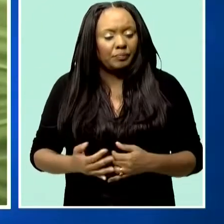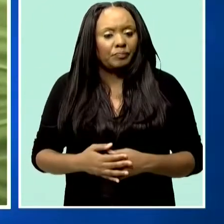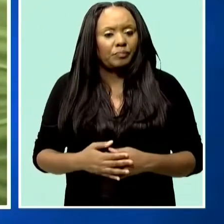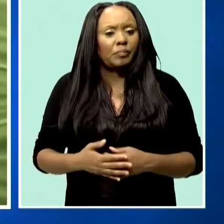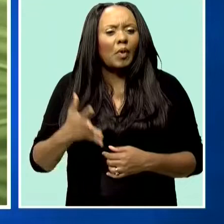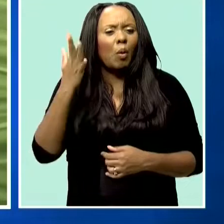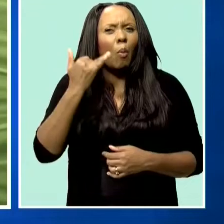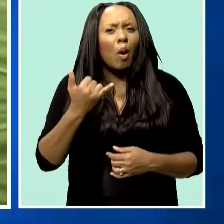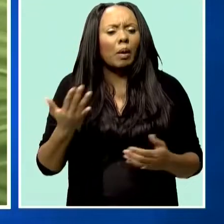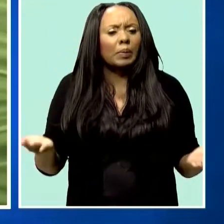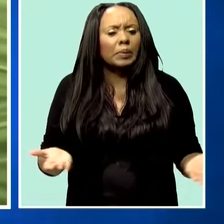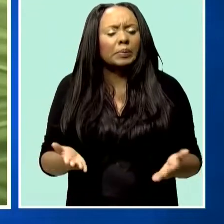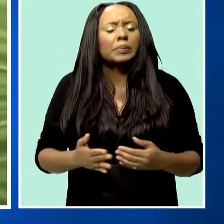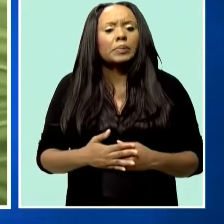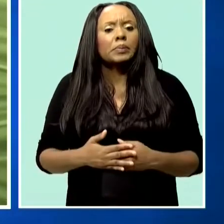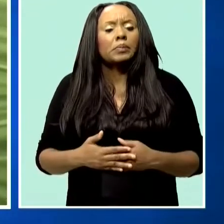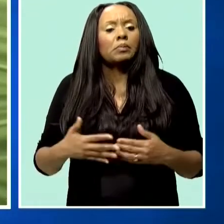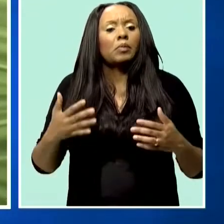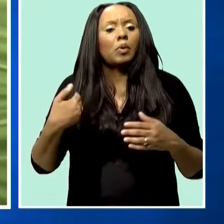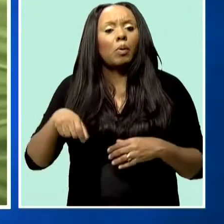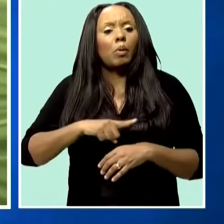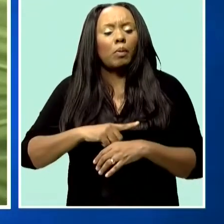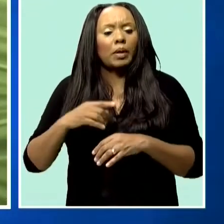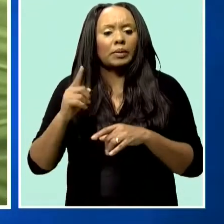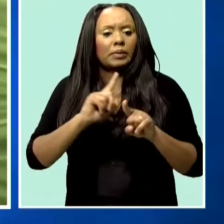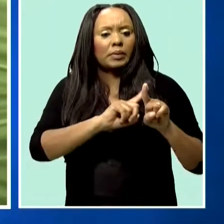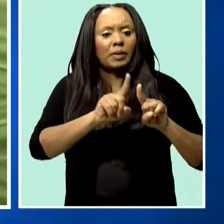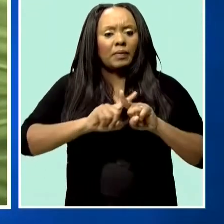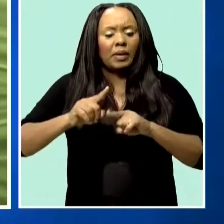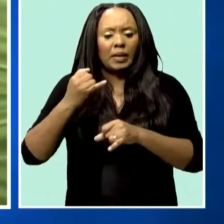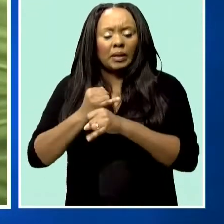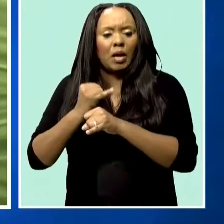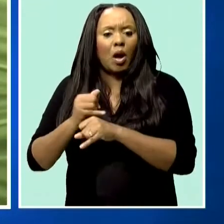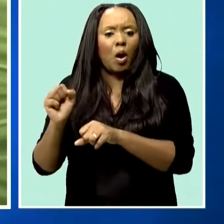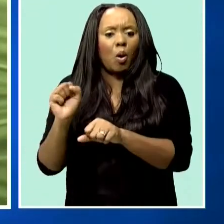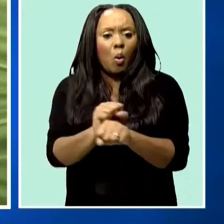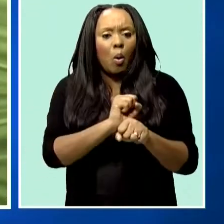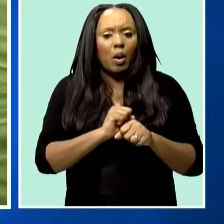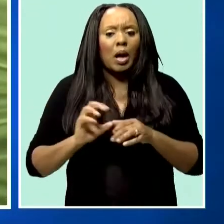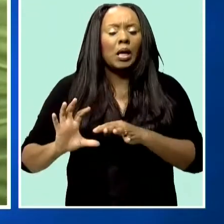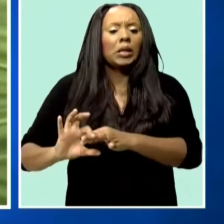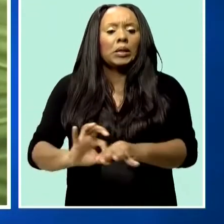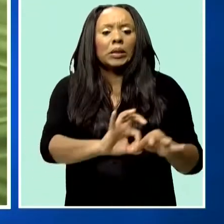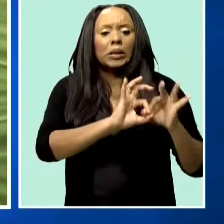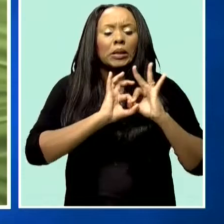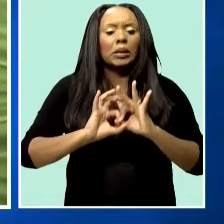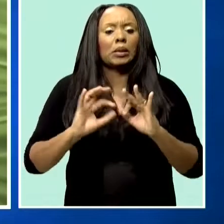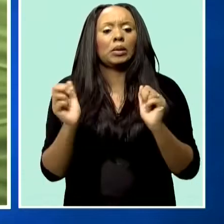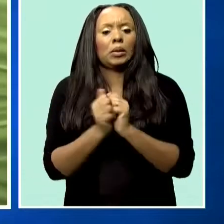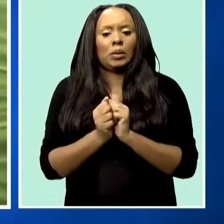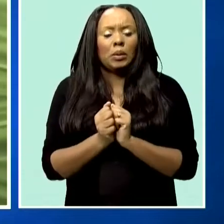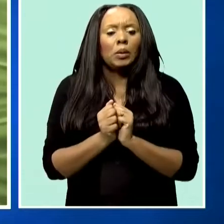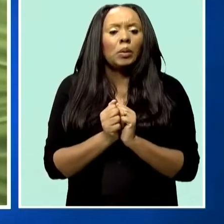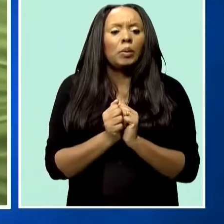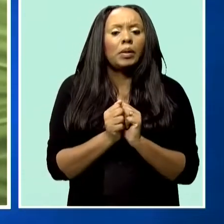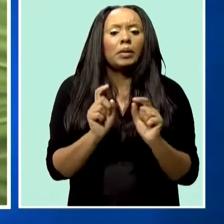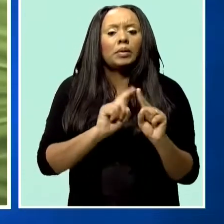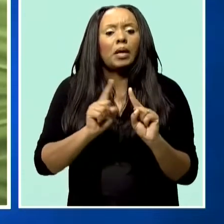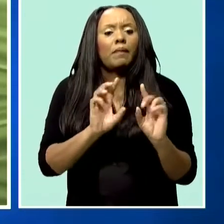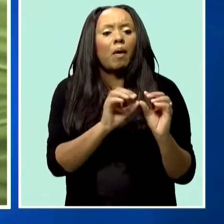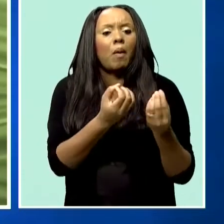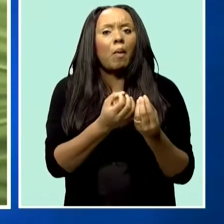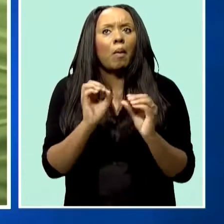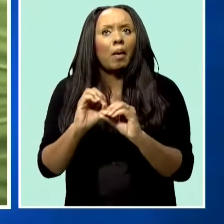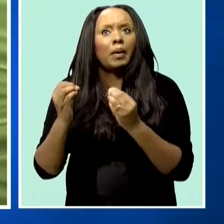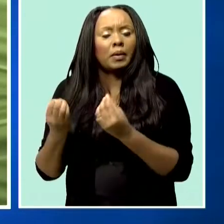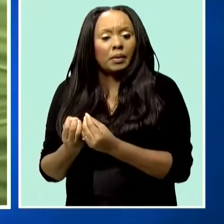today as institutions working with each other and with our member states and stakeholders and